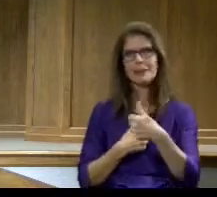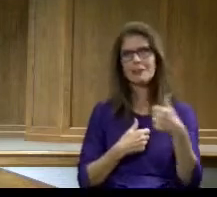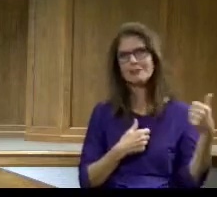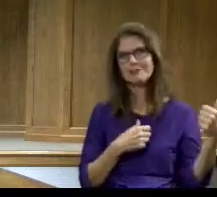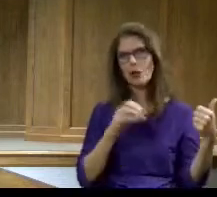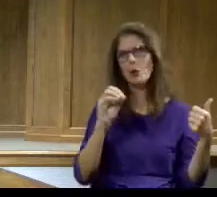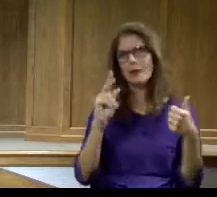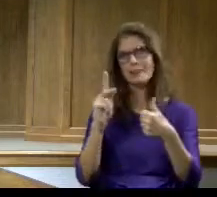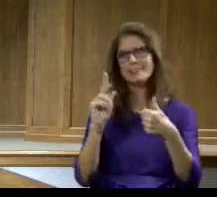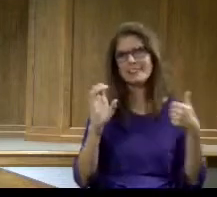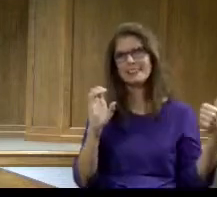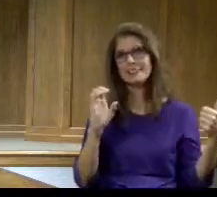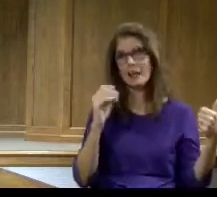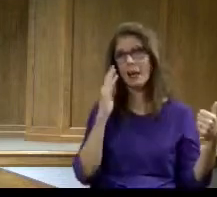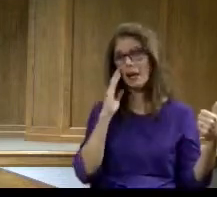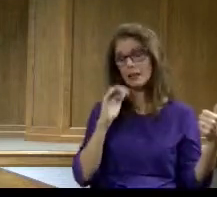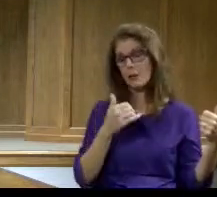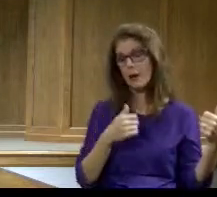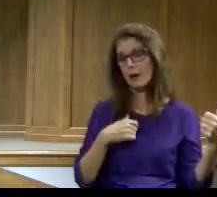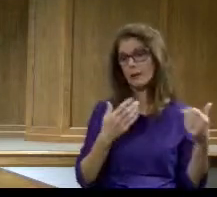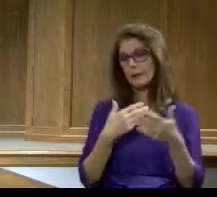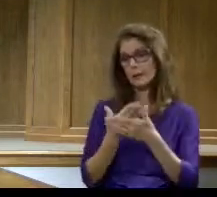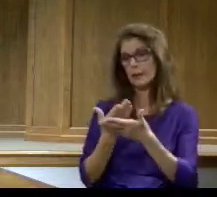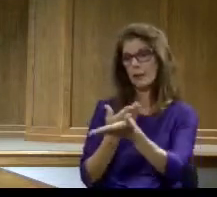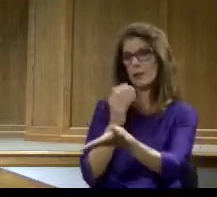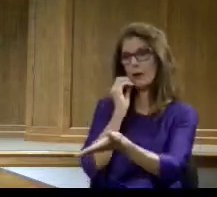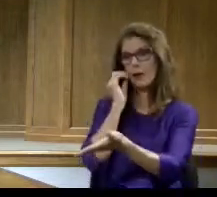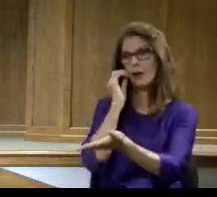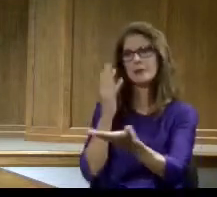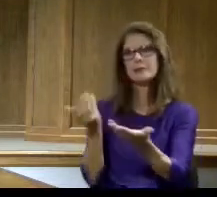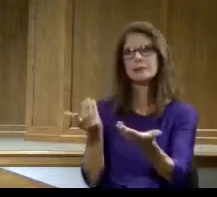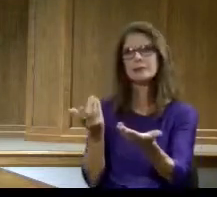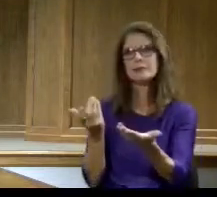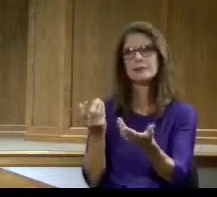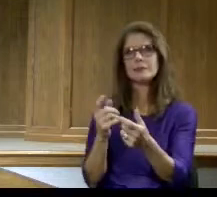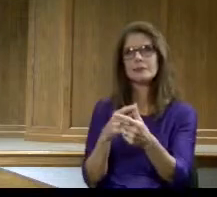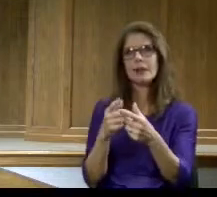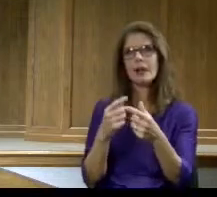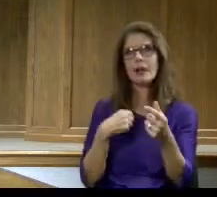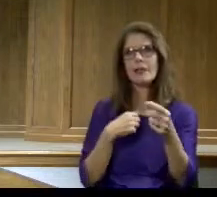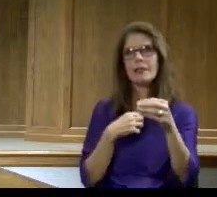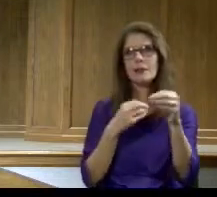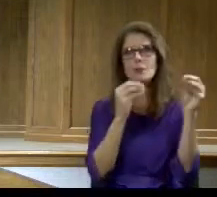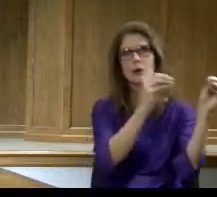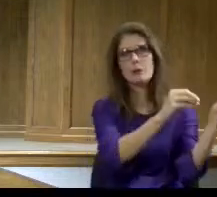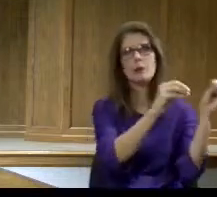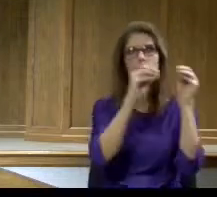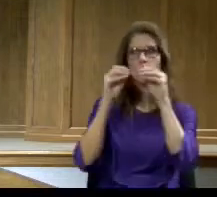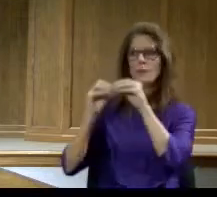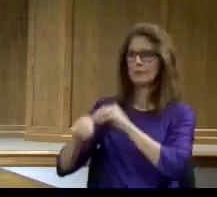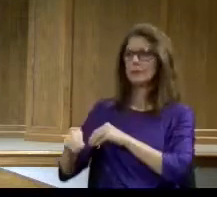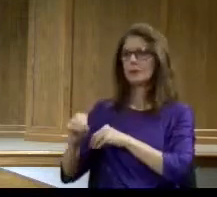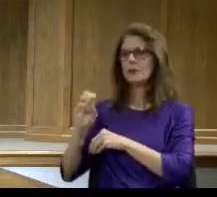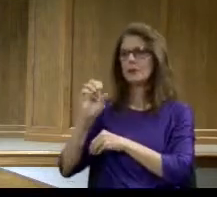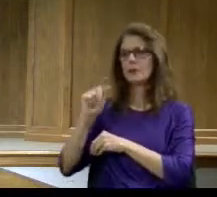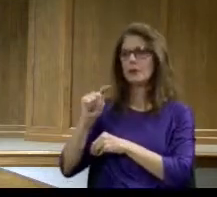I knew how to get to their house. And then we moved to Memphis 8 years ago.